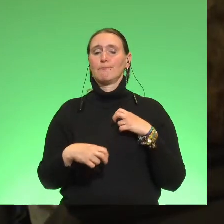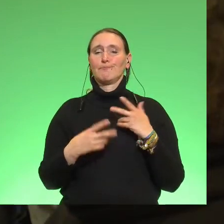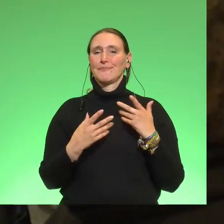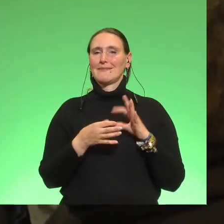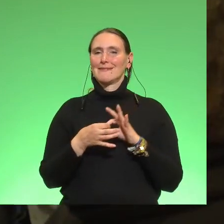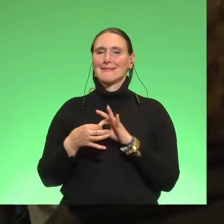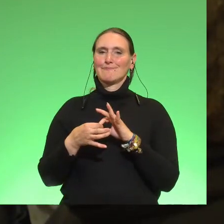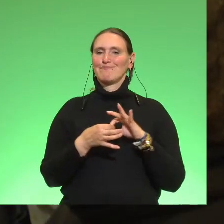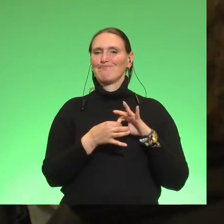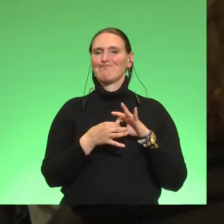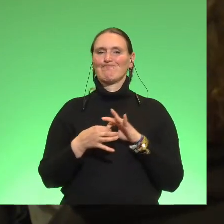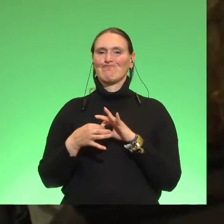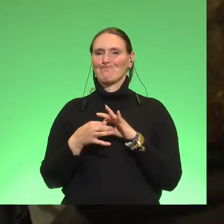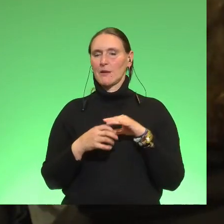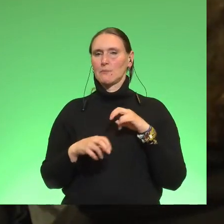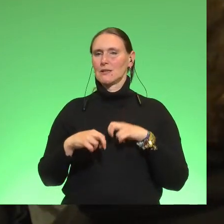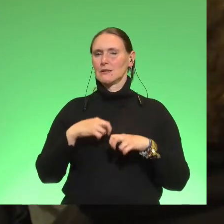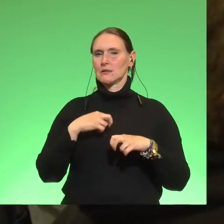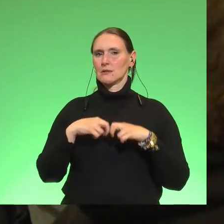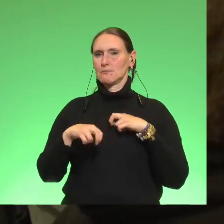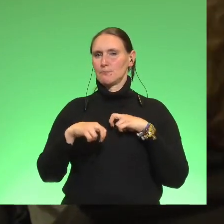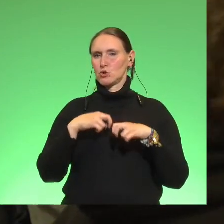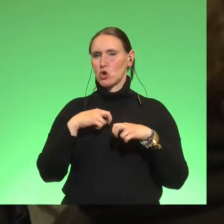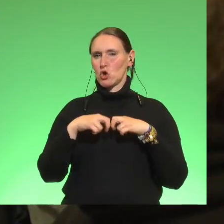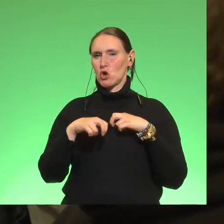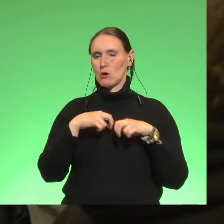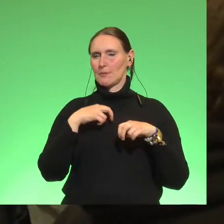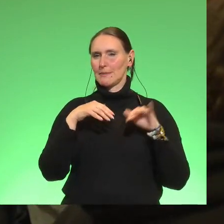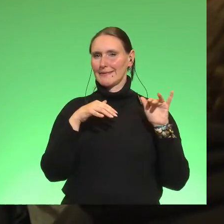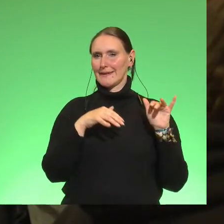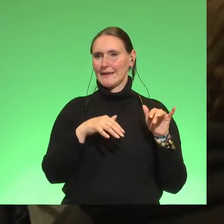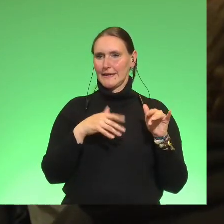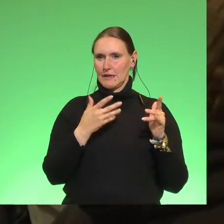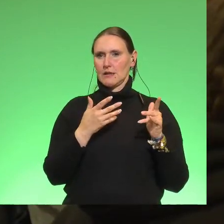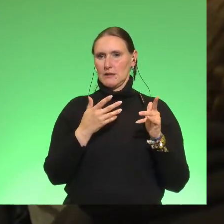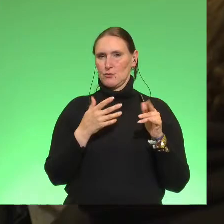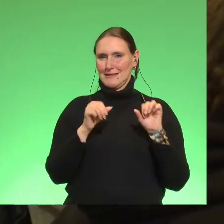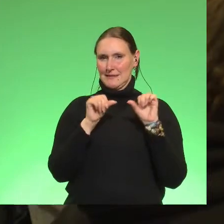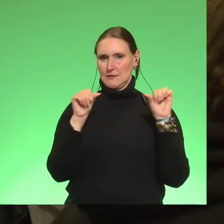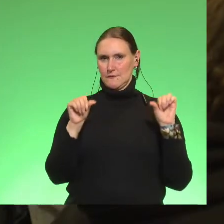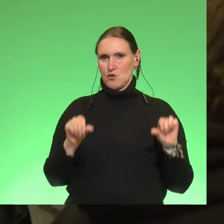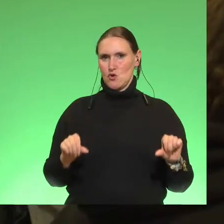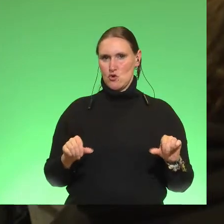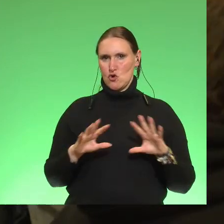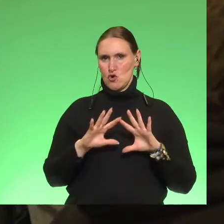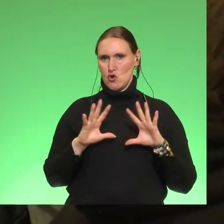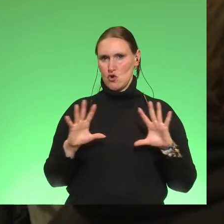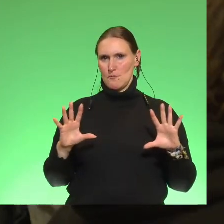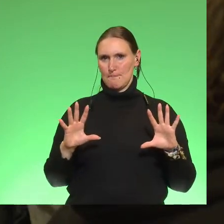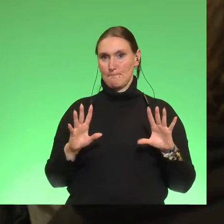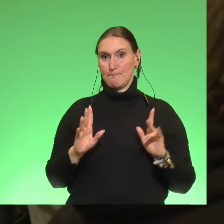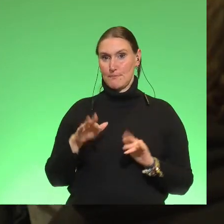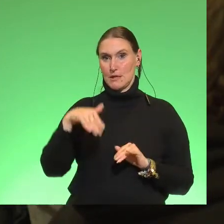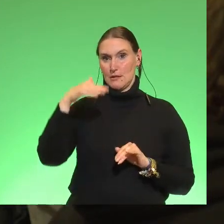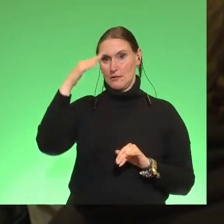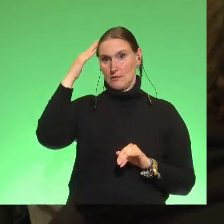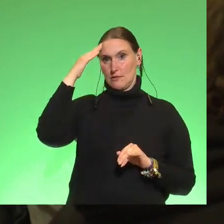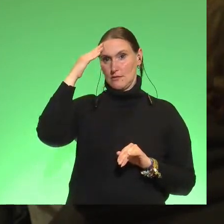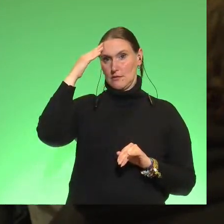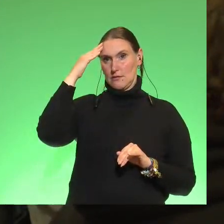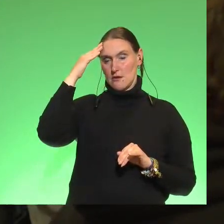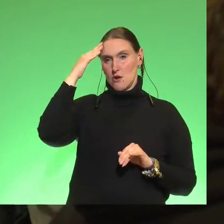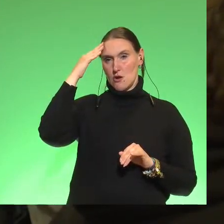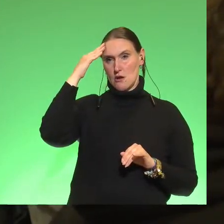relationship with such a form actually. So we know that this, when we put that